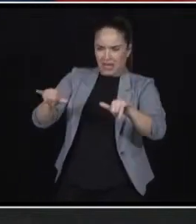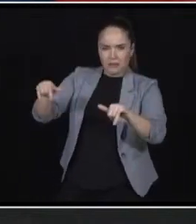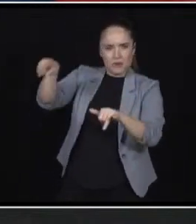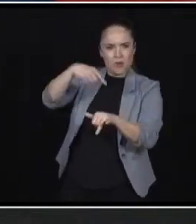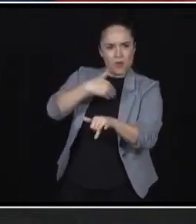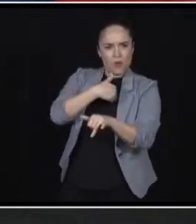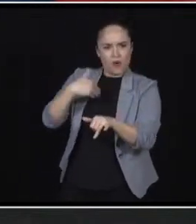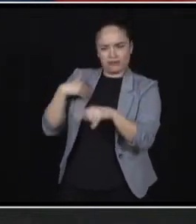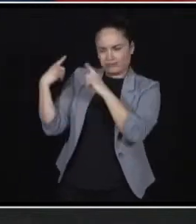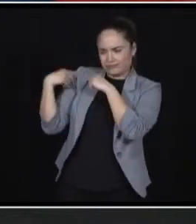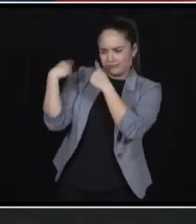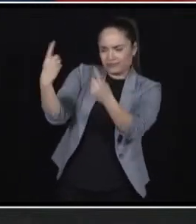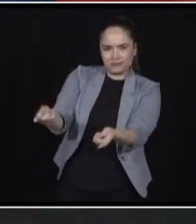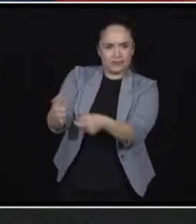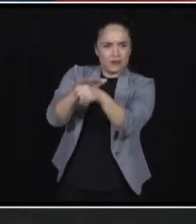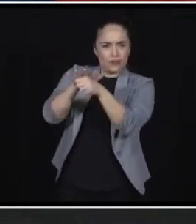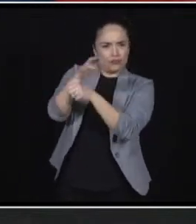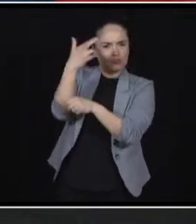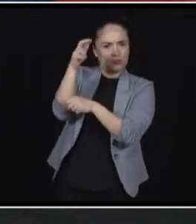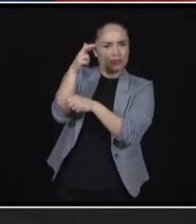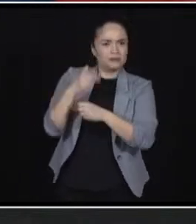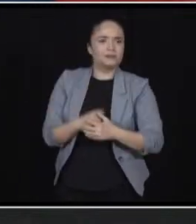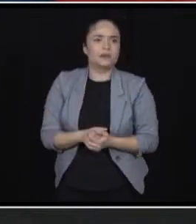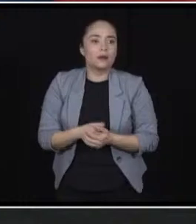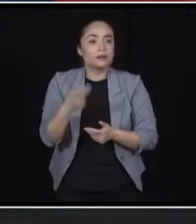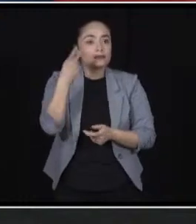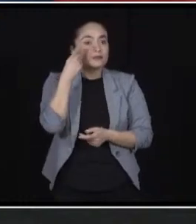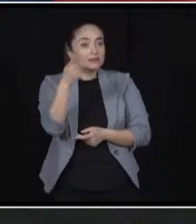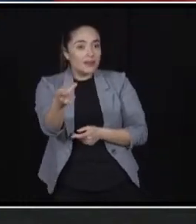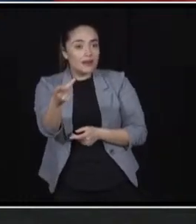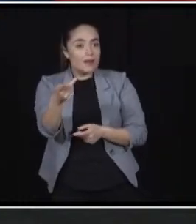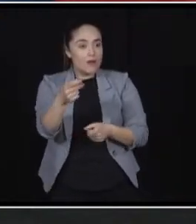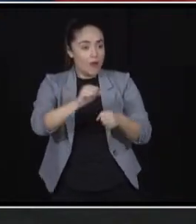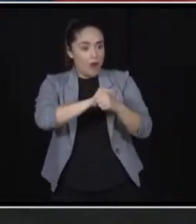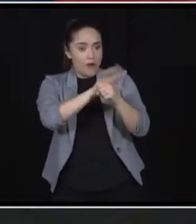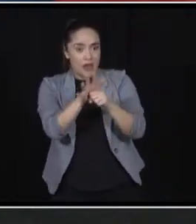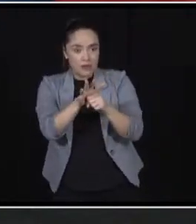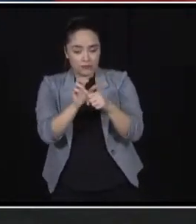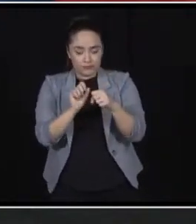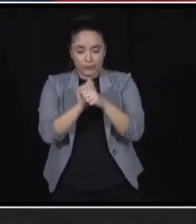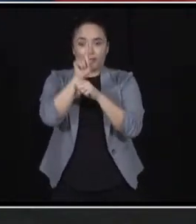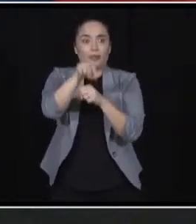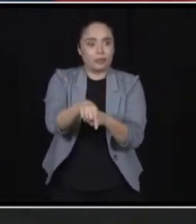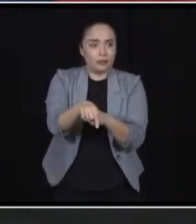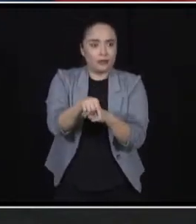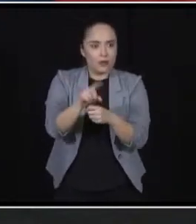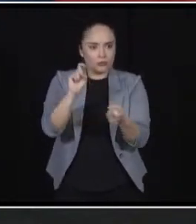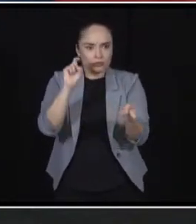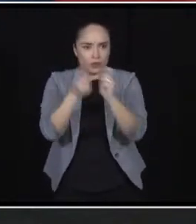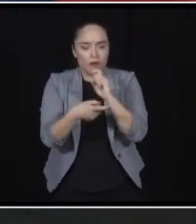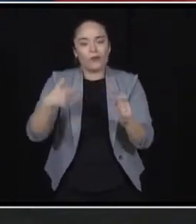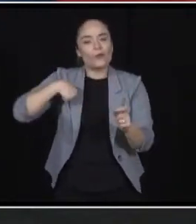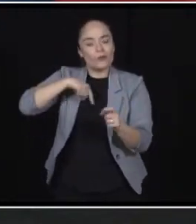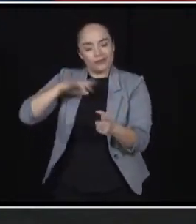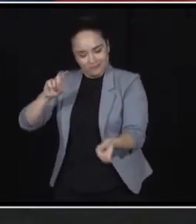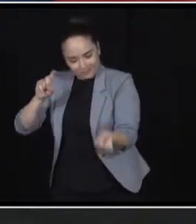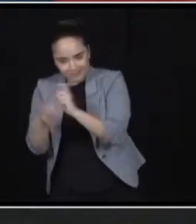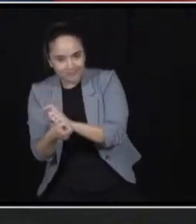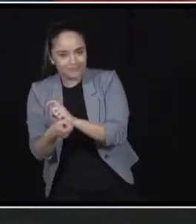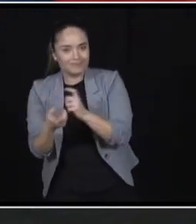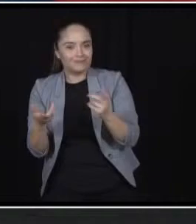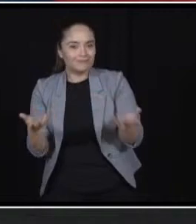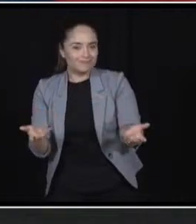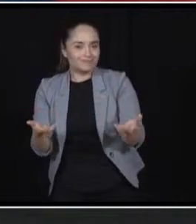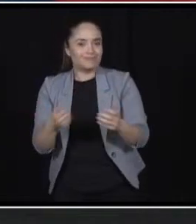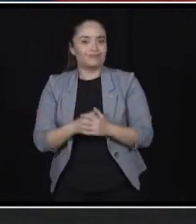when we see the variant move, we moved with it, as we have right from the beginning. Again, we go back to our